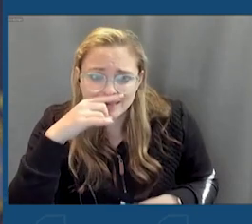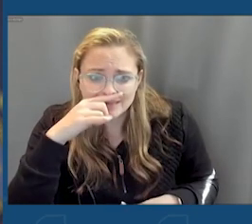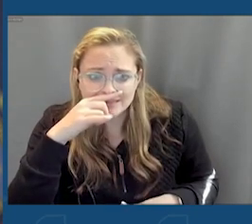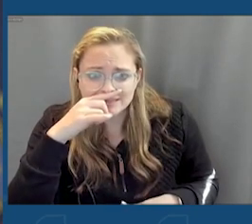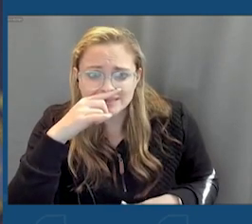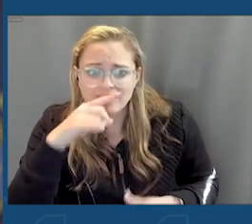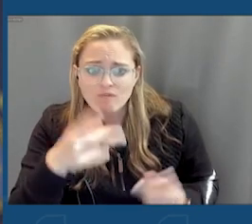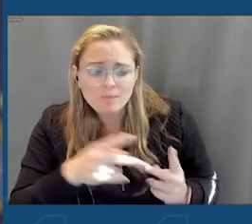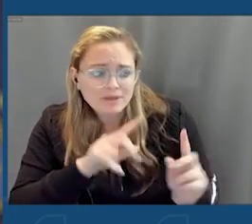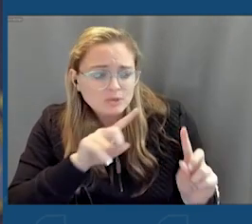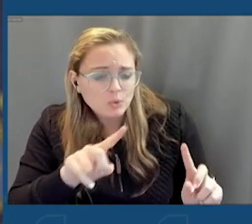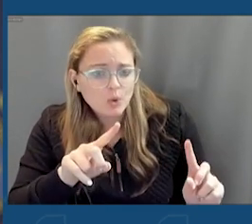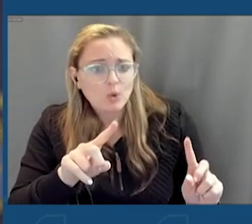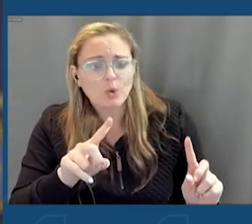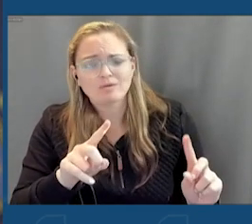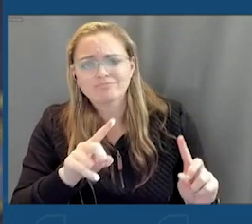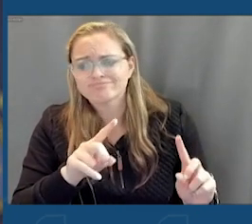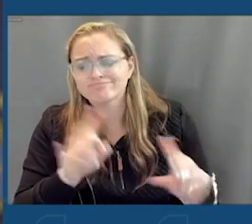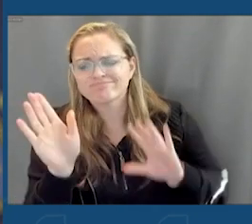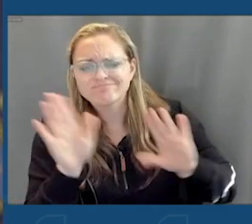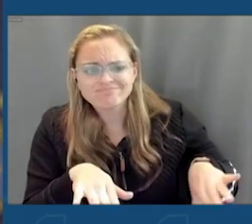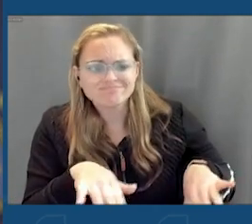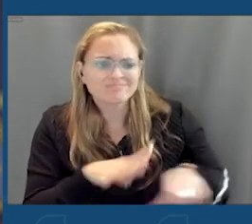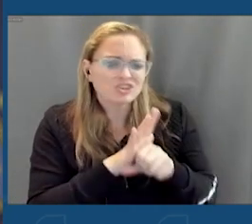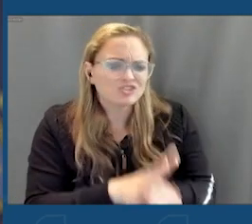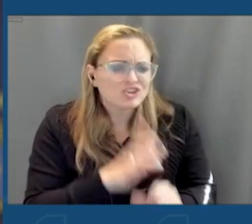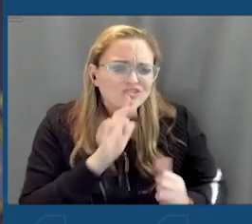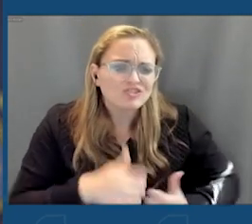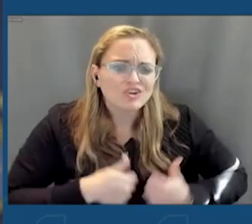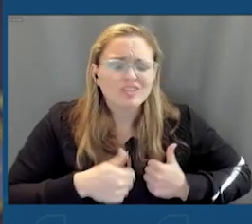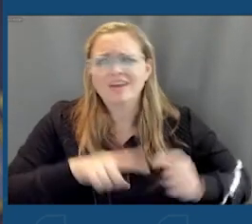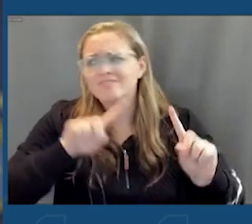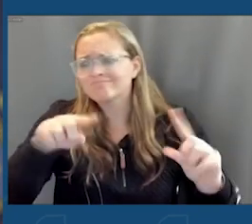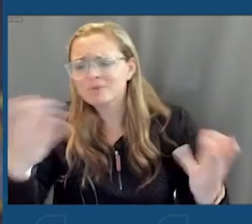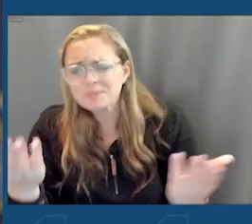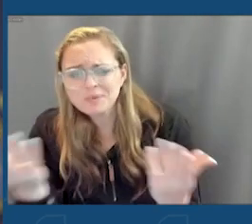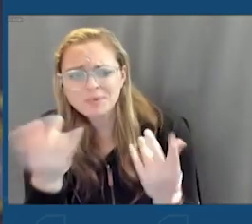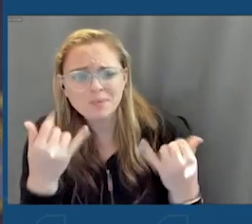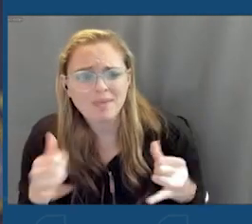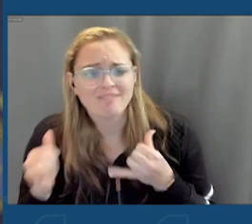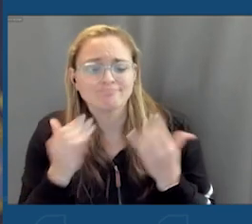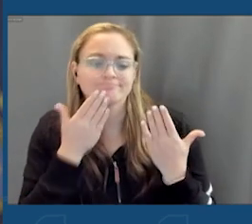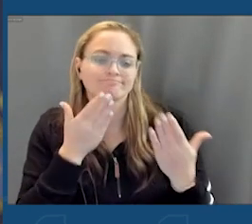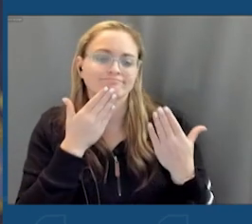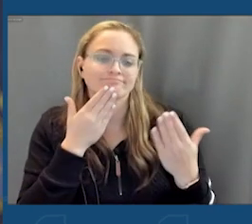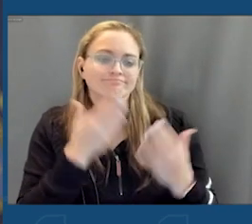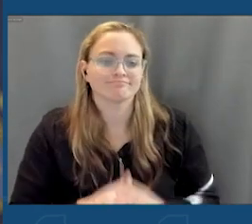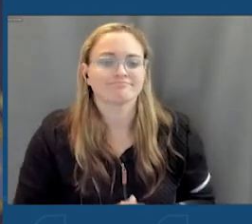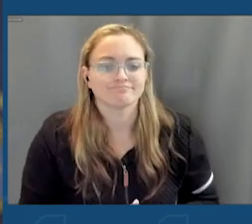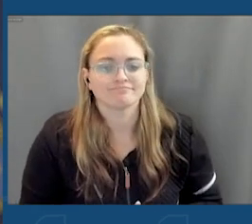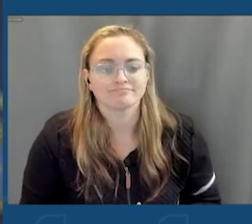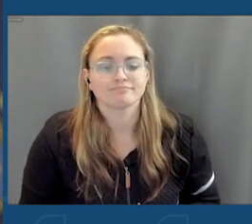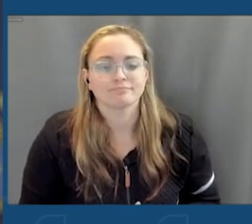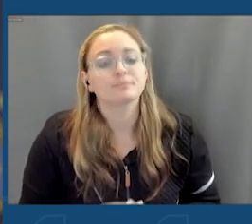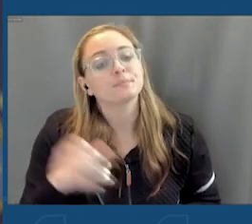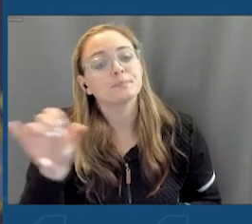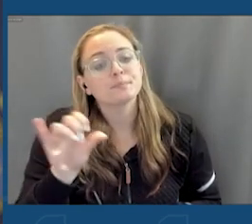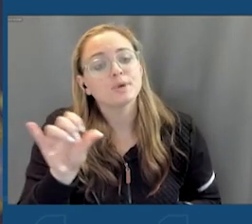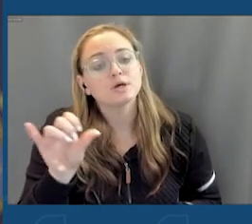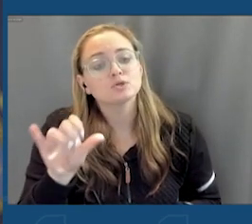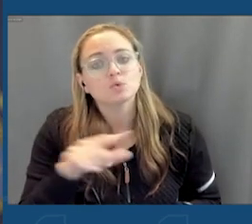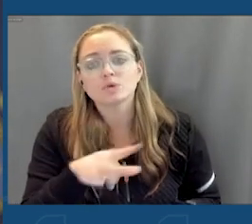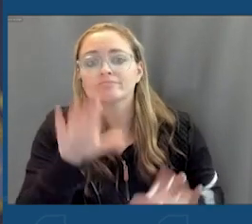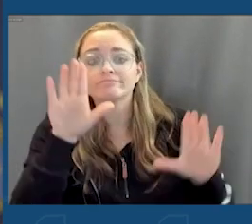can get away from the stresses of their lives and just play. So thank you. Thank you. Also, we have